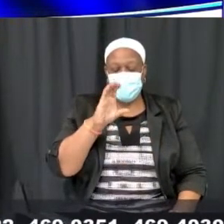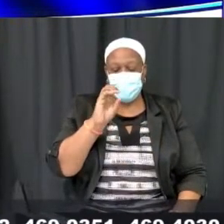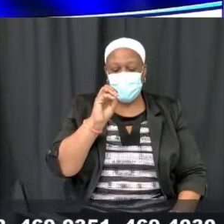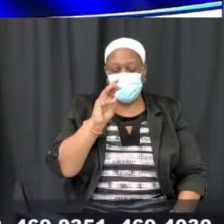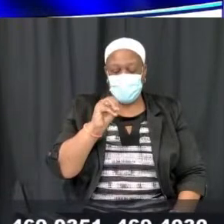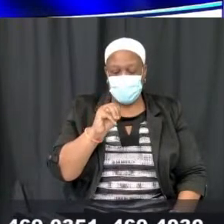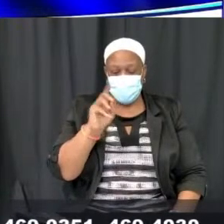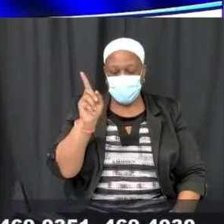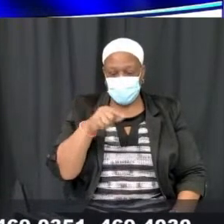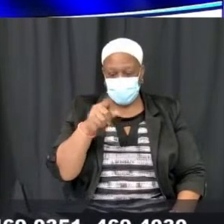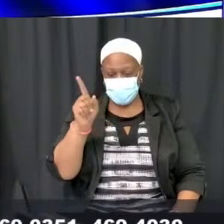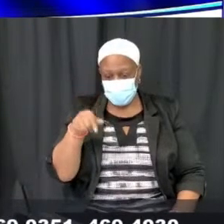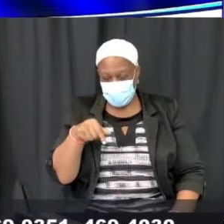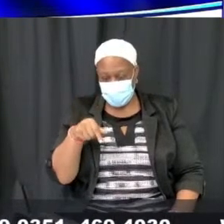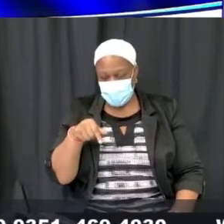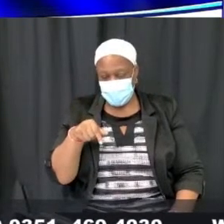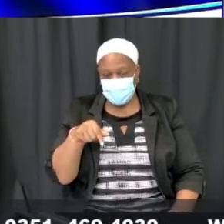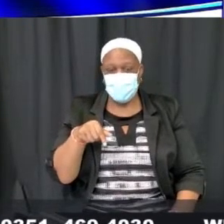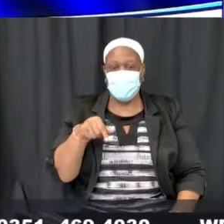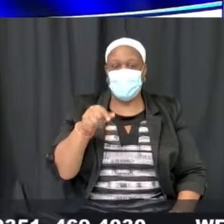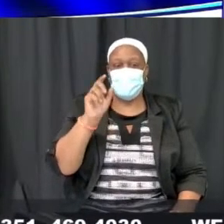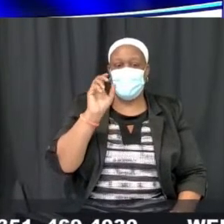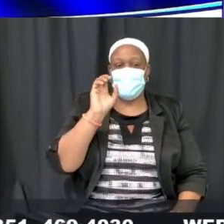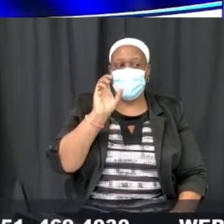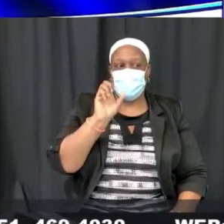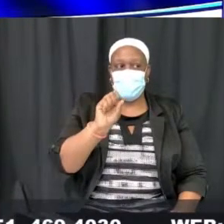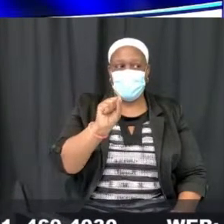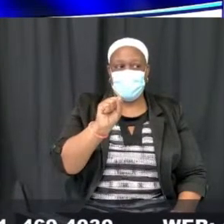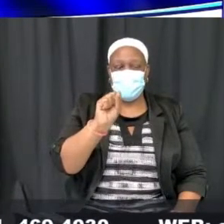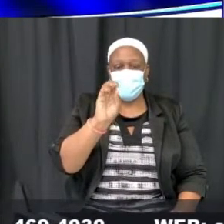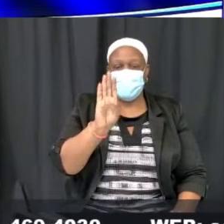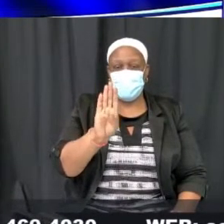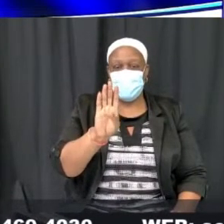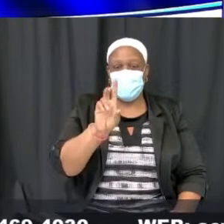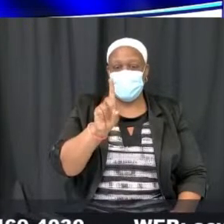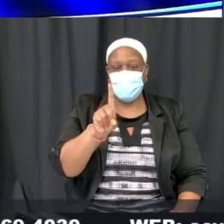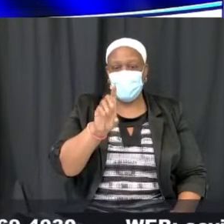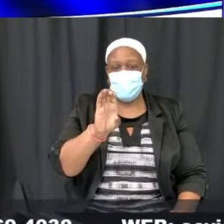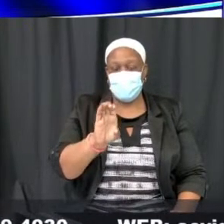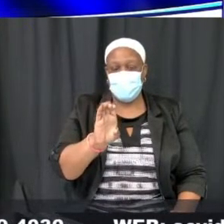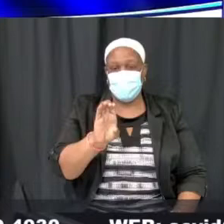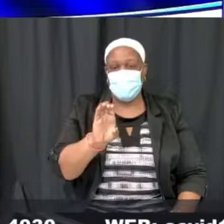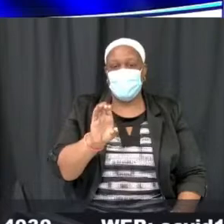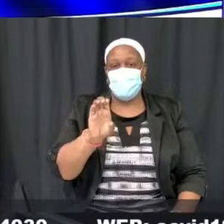www.facebook.com/SBDC SKB. Email address